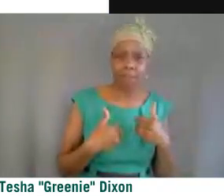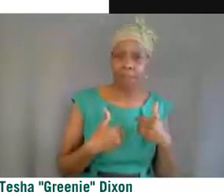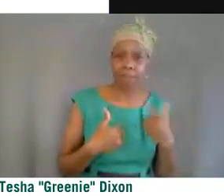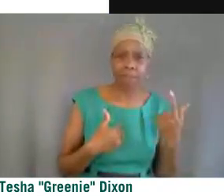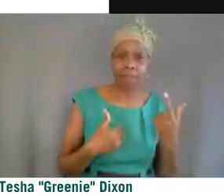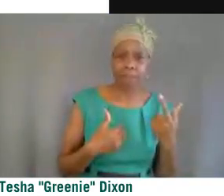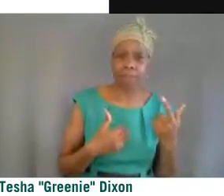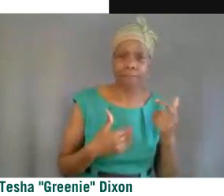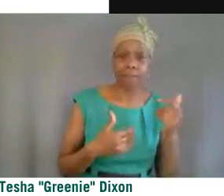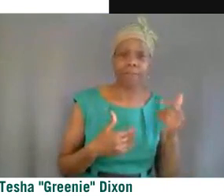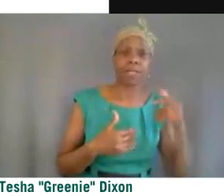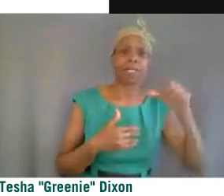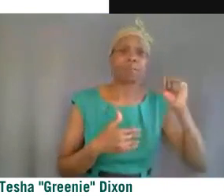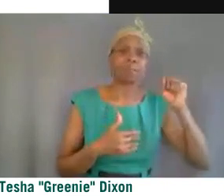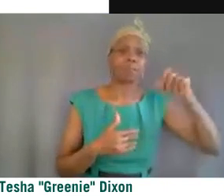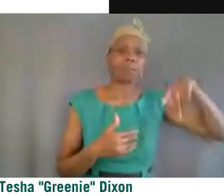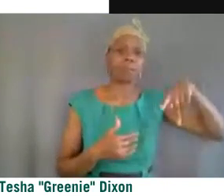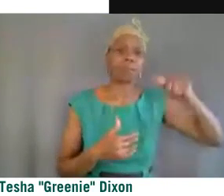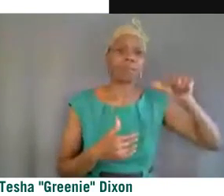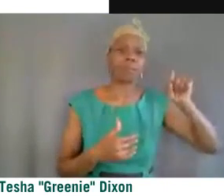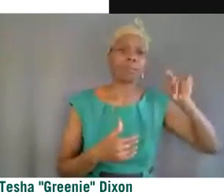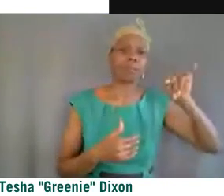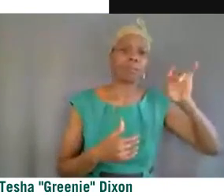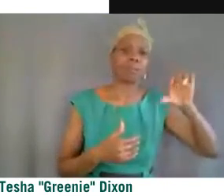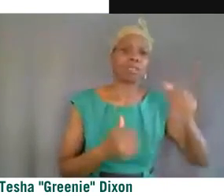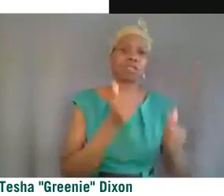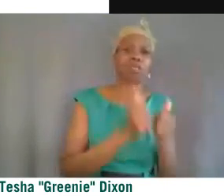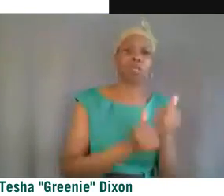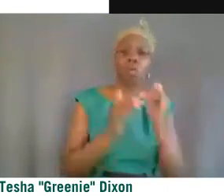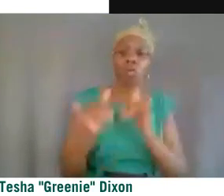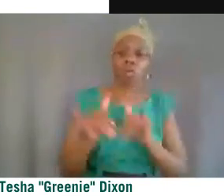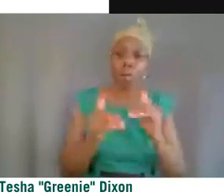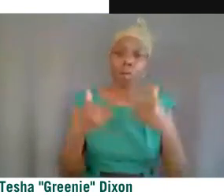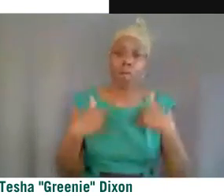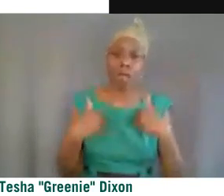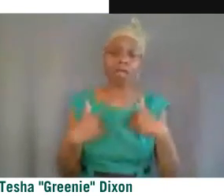here, spastic, quadriplegic, cerebral palsy,